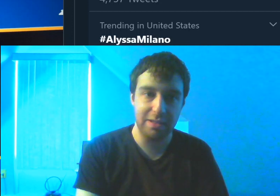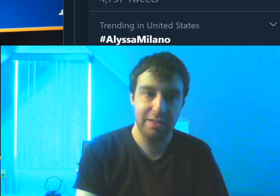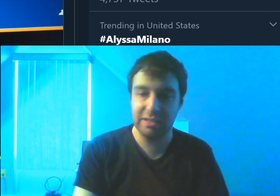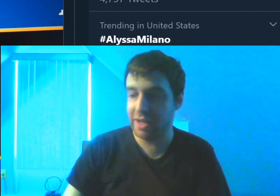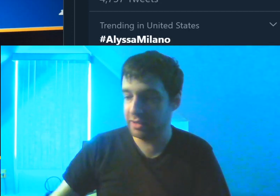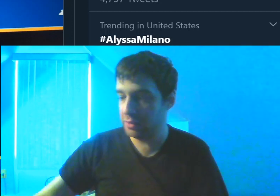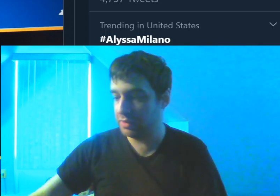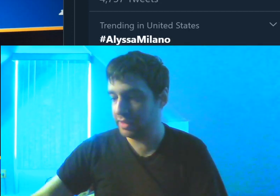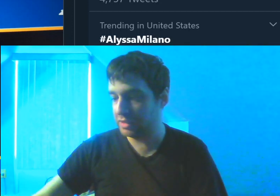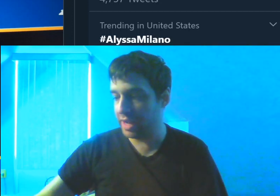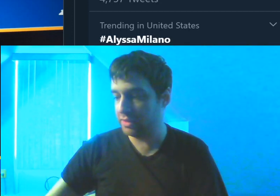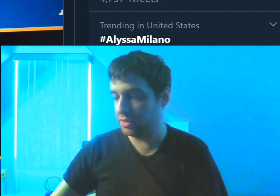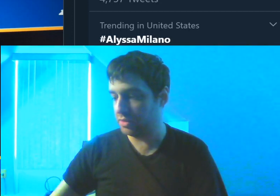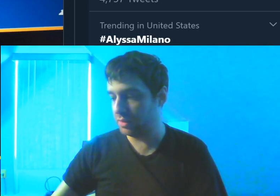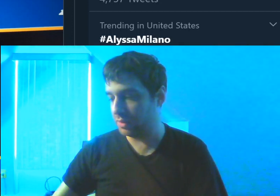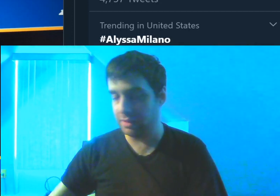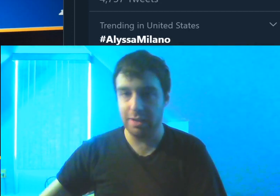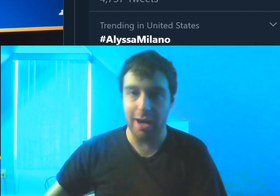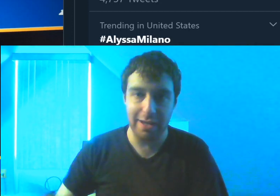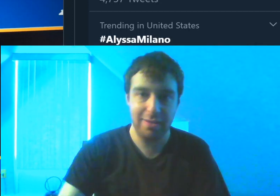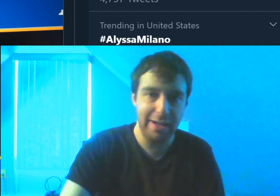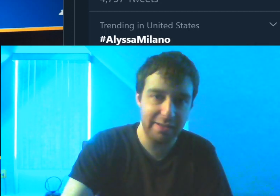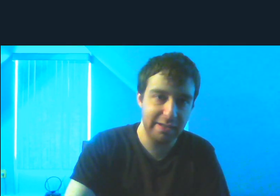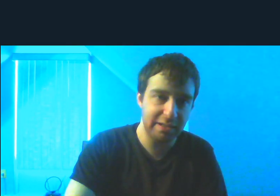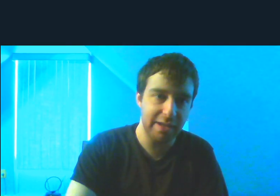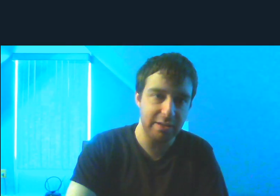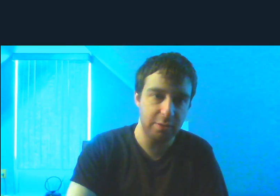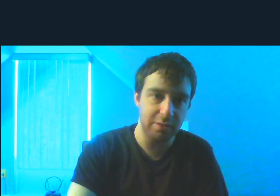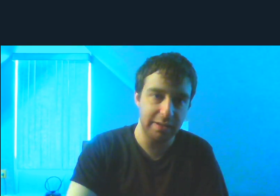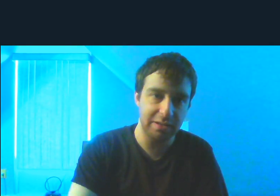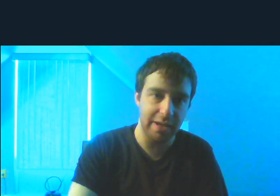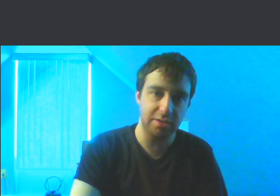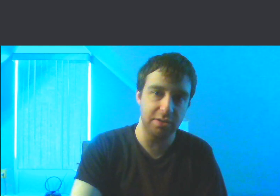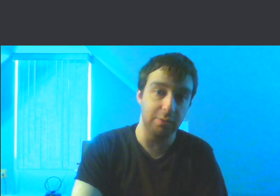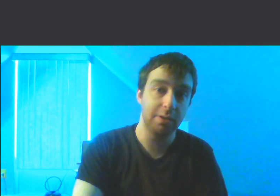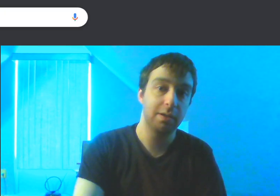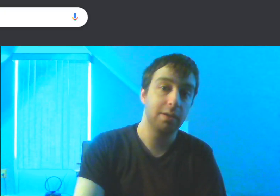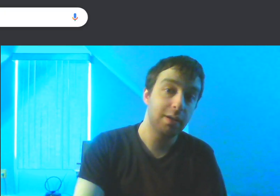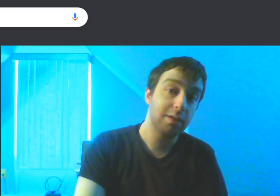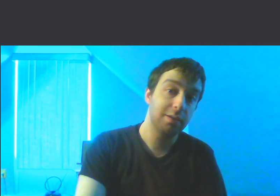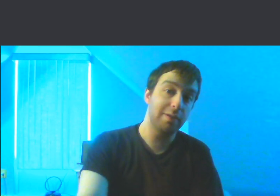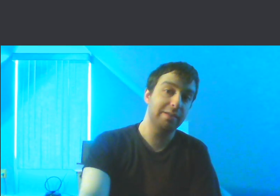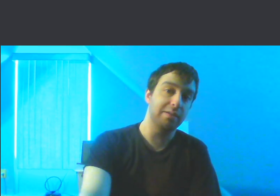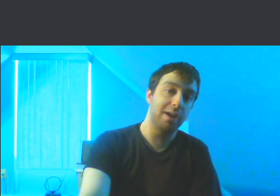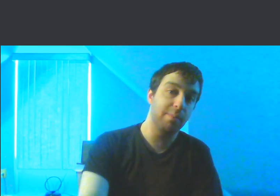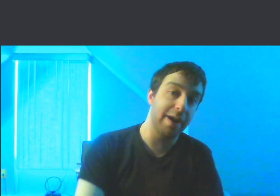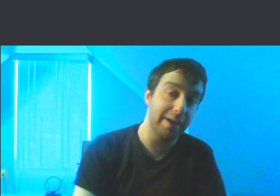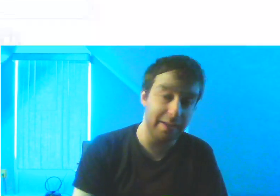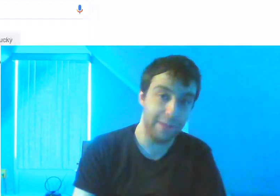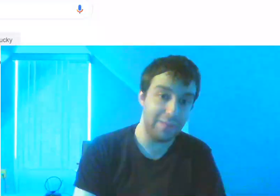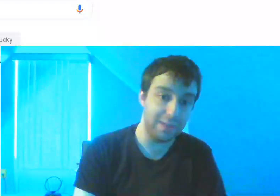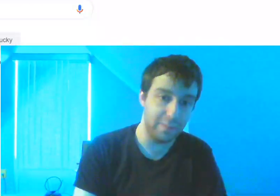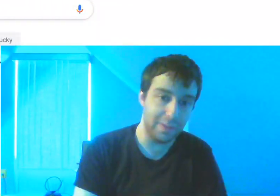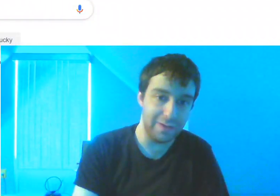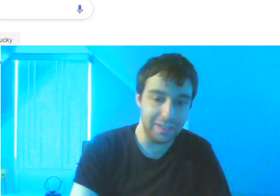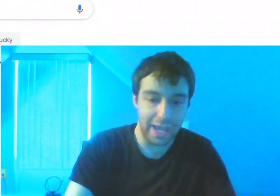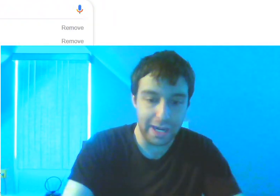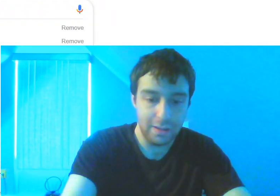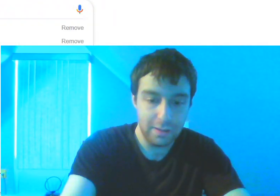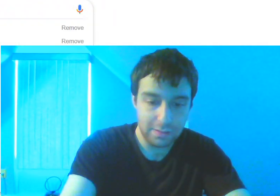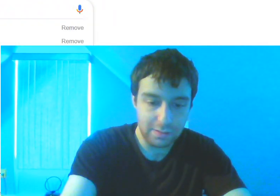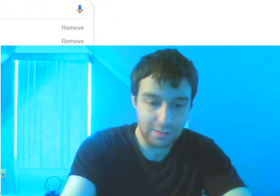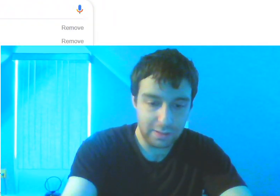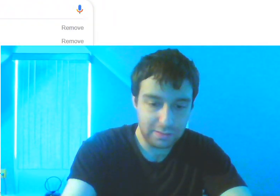see. Is it 692-692? Yeah, I think it's 692-692. That's the number I get the updates from every